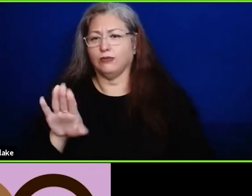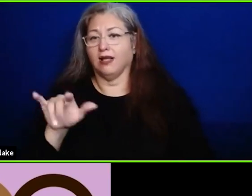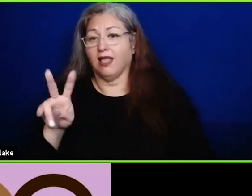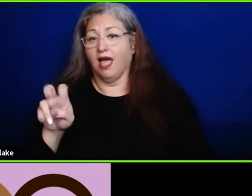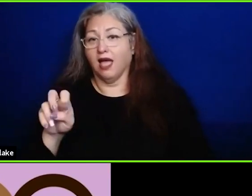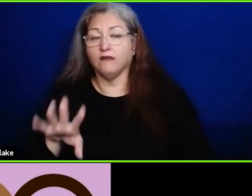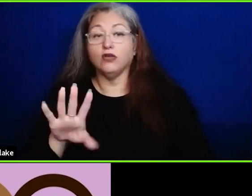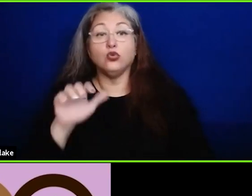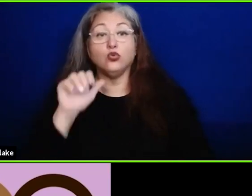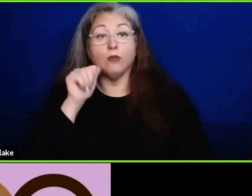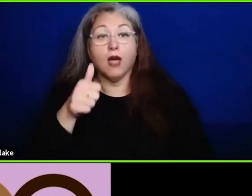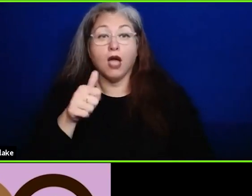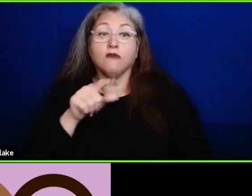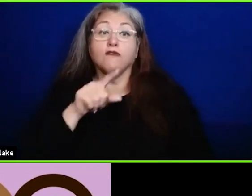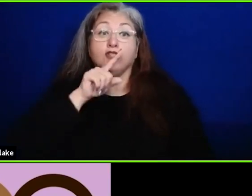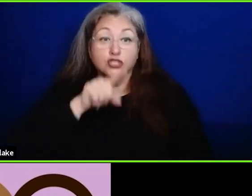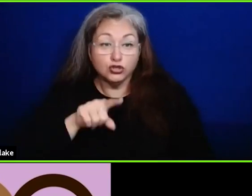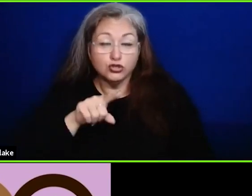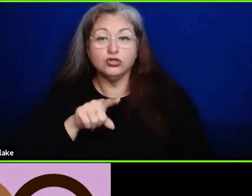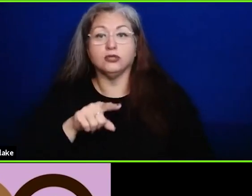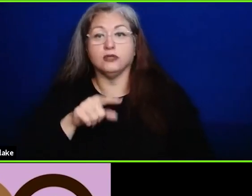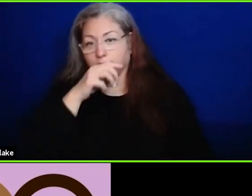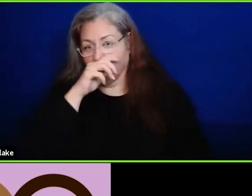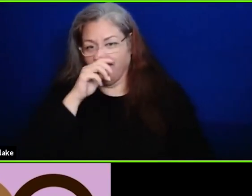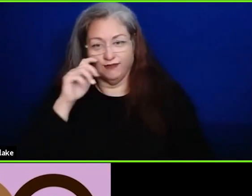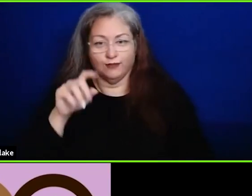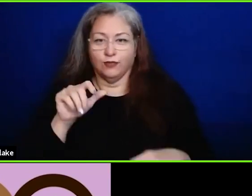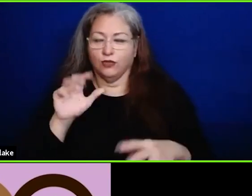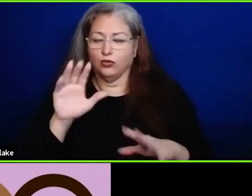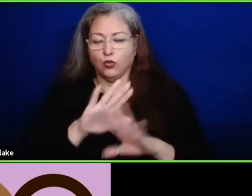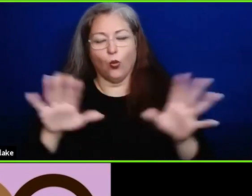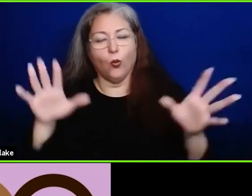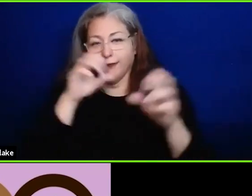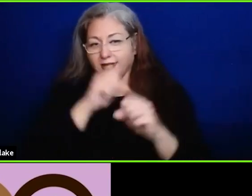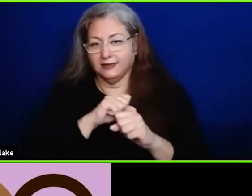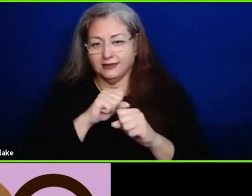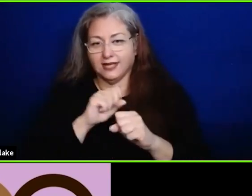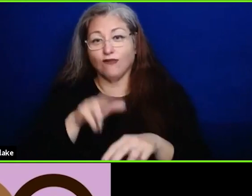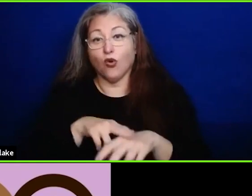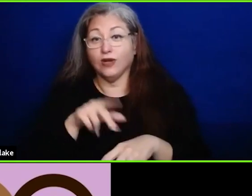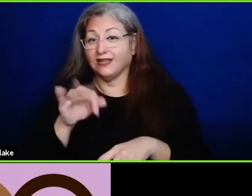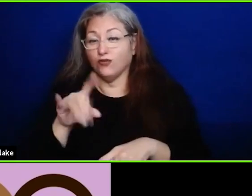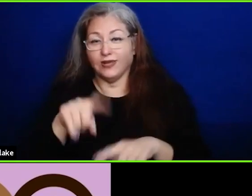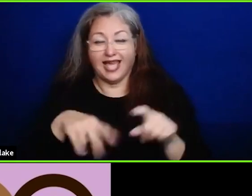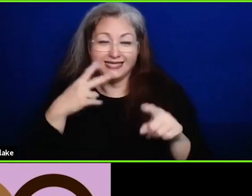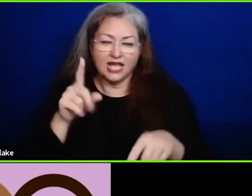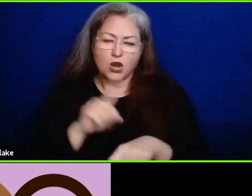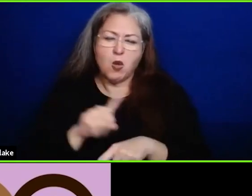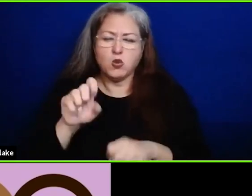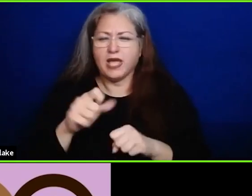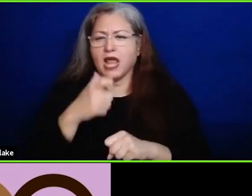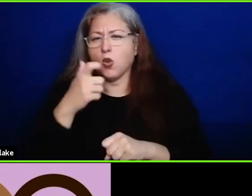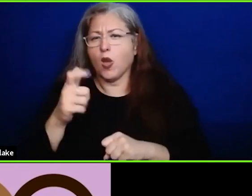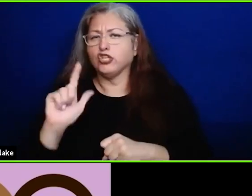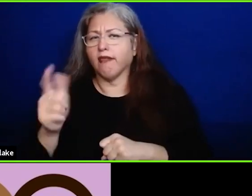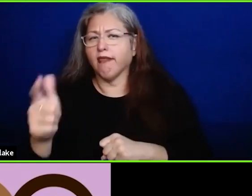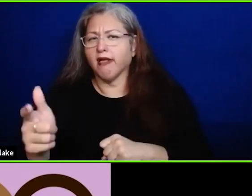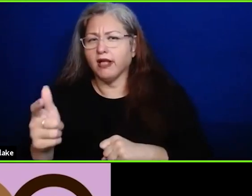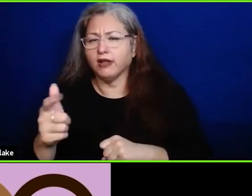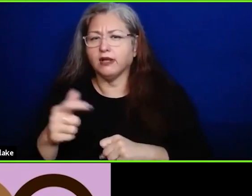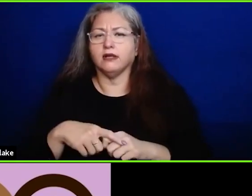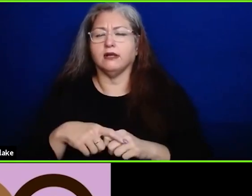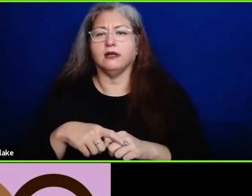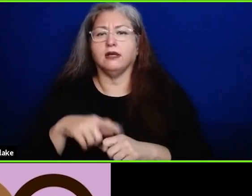Tomorrow, for sure, not to be missed. Of course, if you can't see it at 1 o'clock, you can see it later.